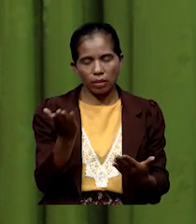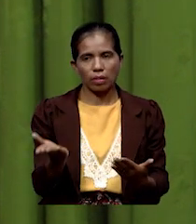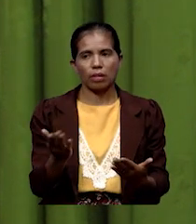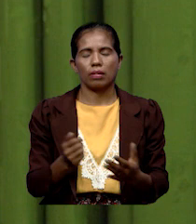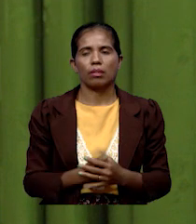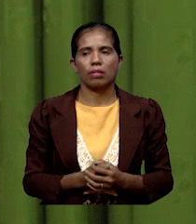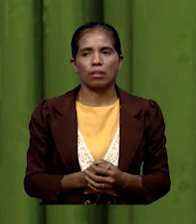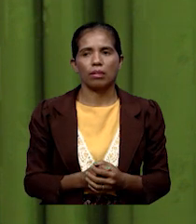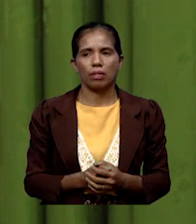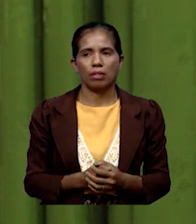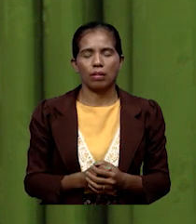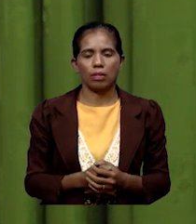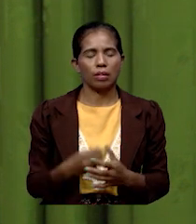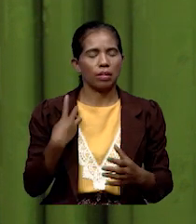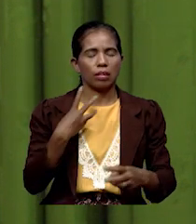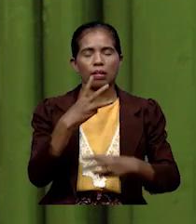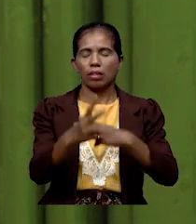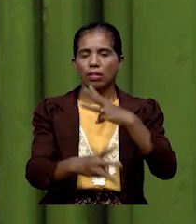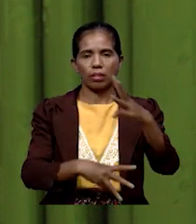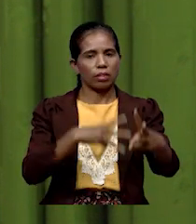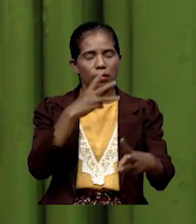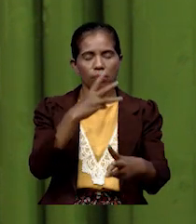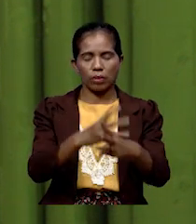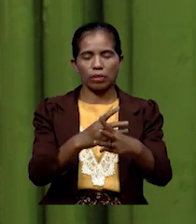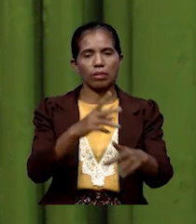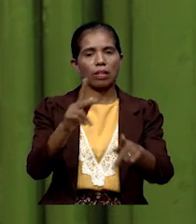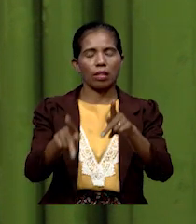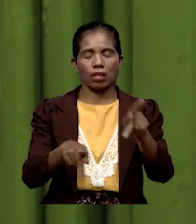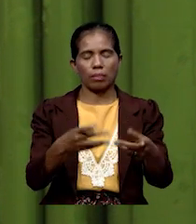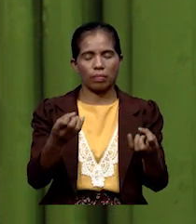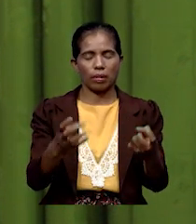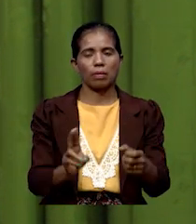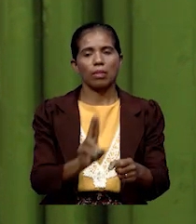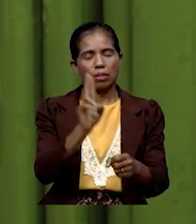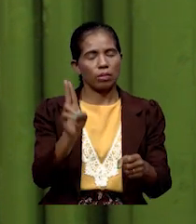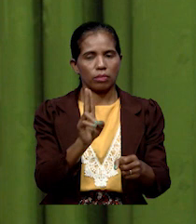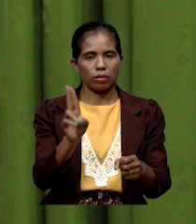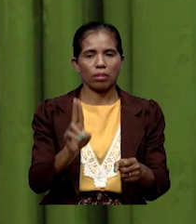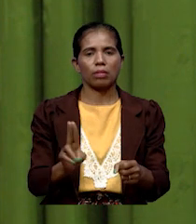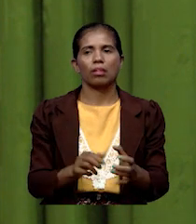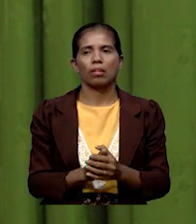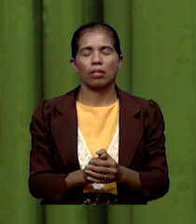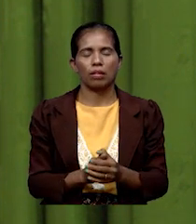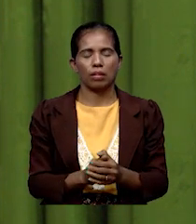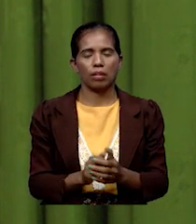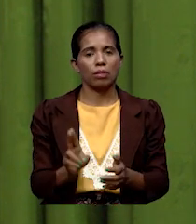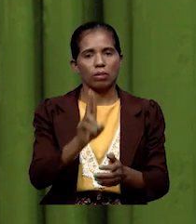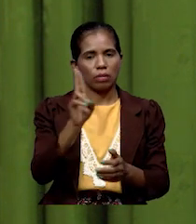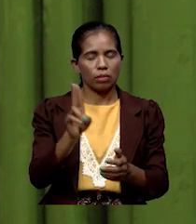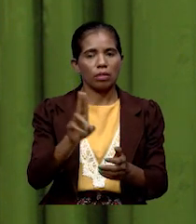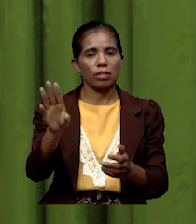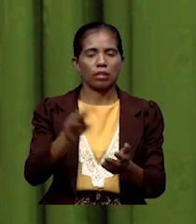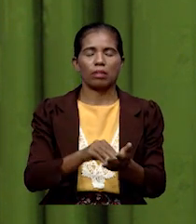kills globally 13 people every minute due to lung cancer, heart diseases and